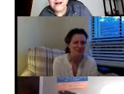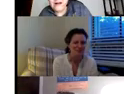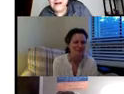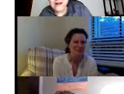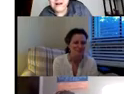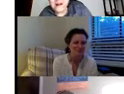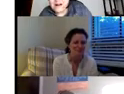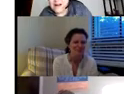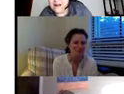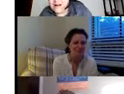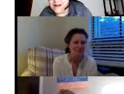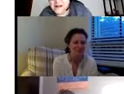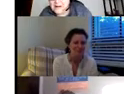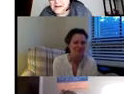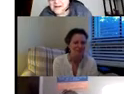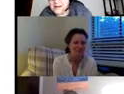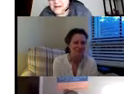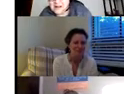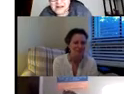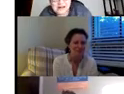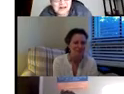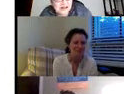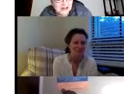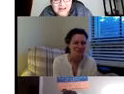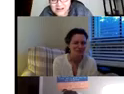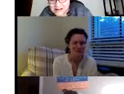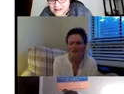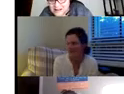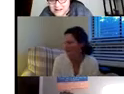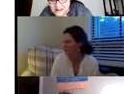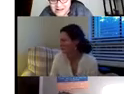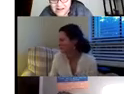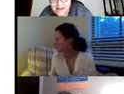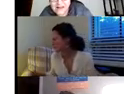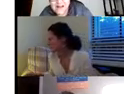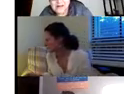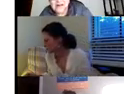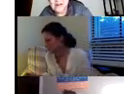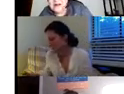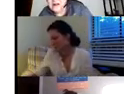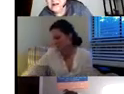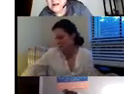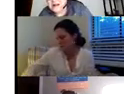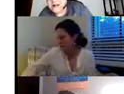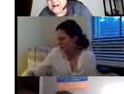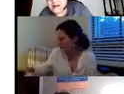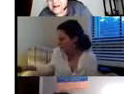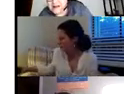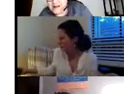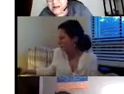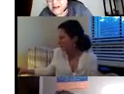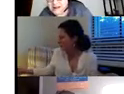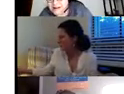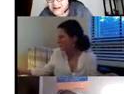army, right? And we were all either people with disabilities or not a